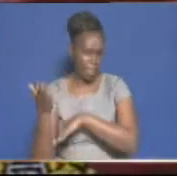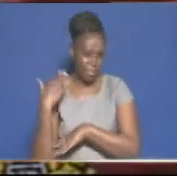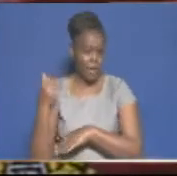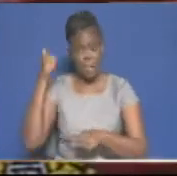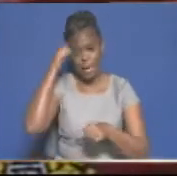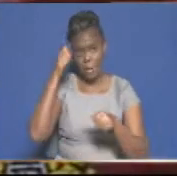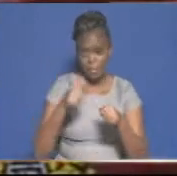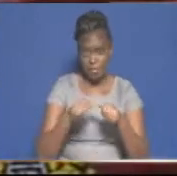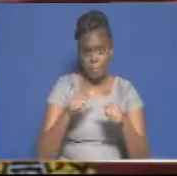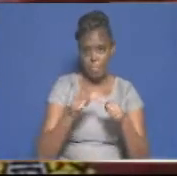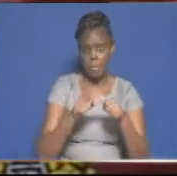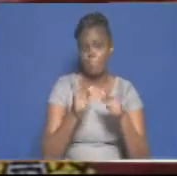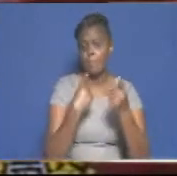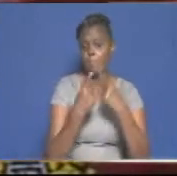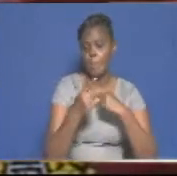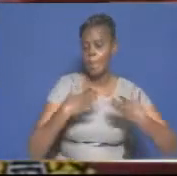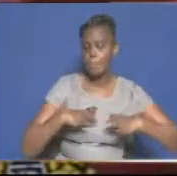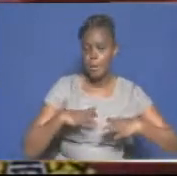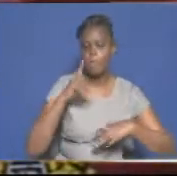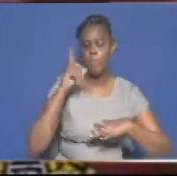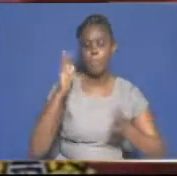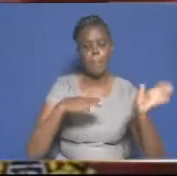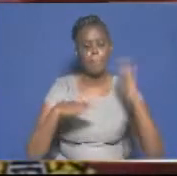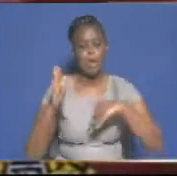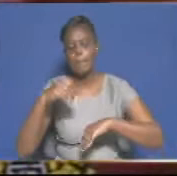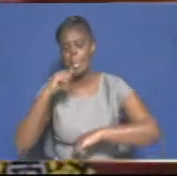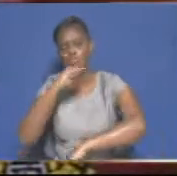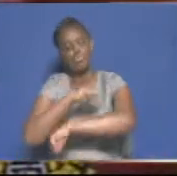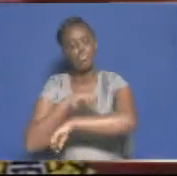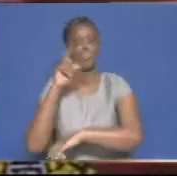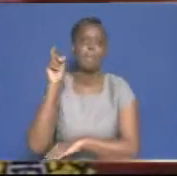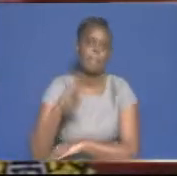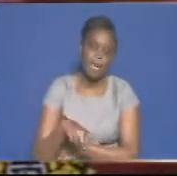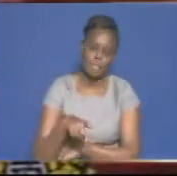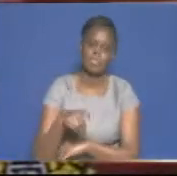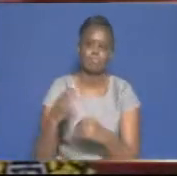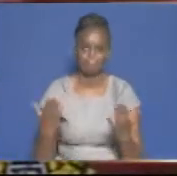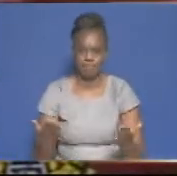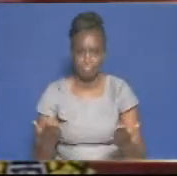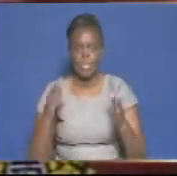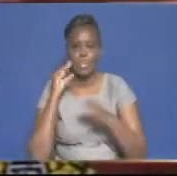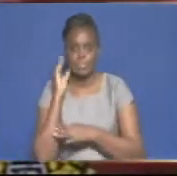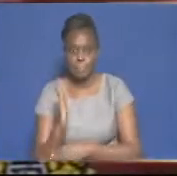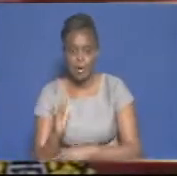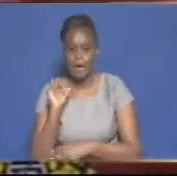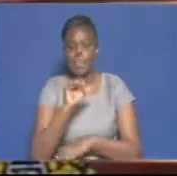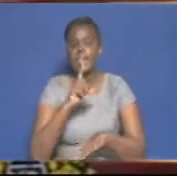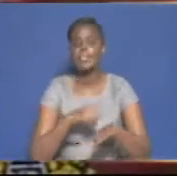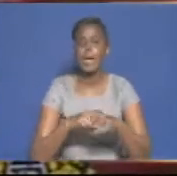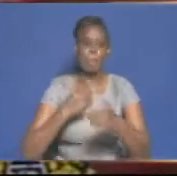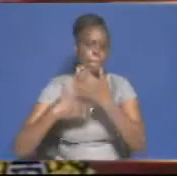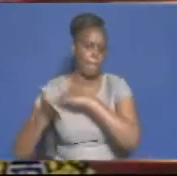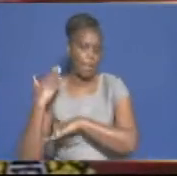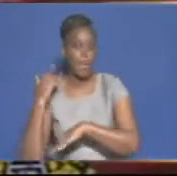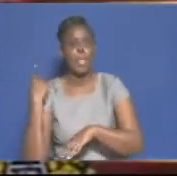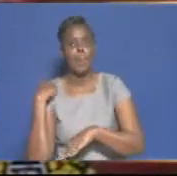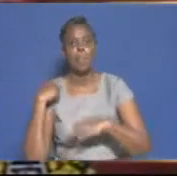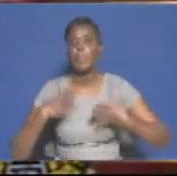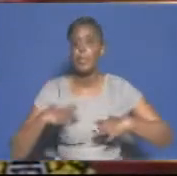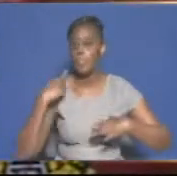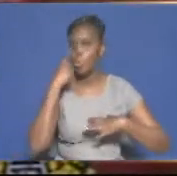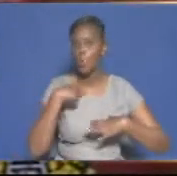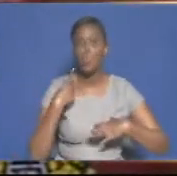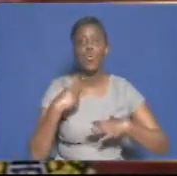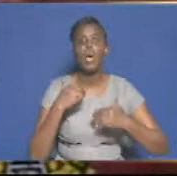remember the chorus was, people must go back to school. Speaker, that time, the number of people who didn't